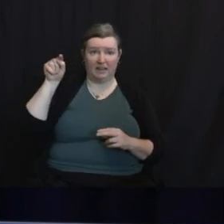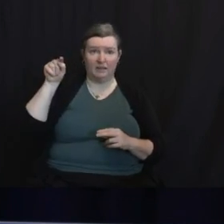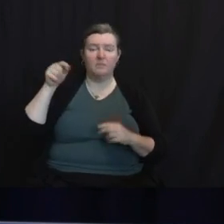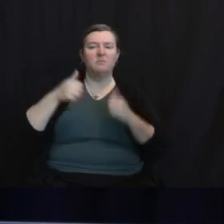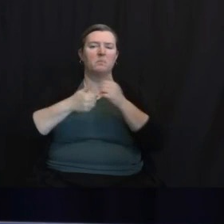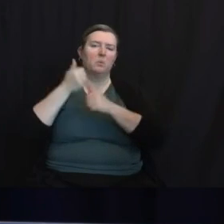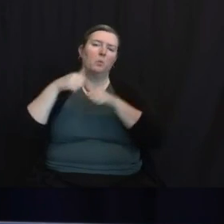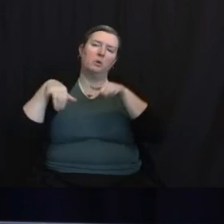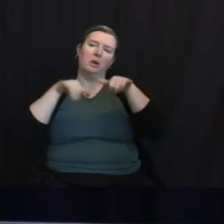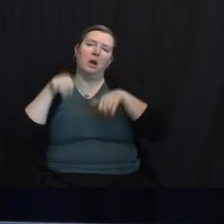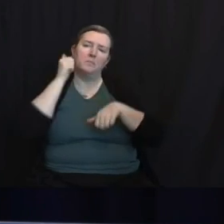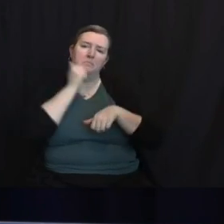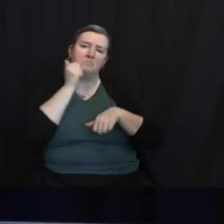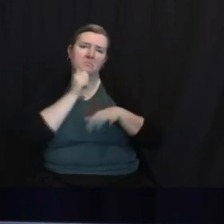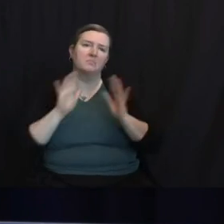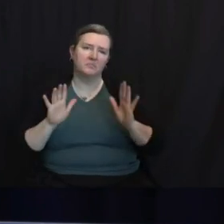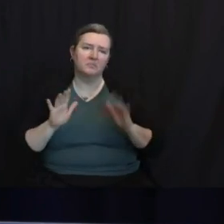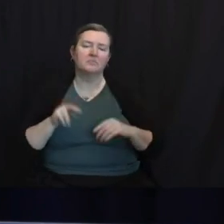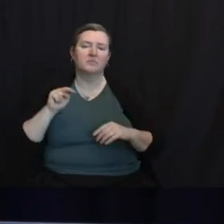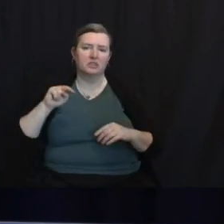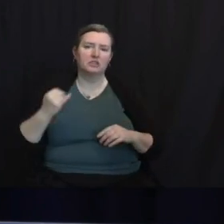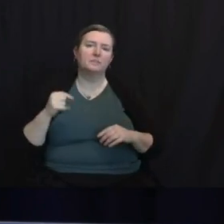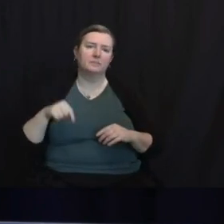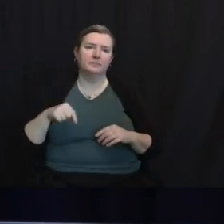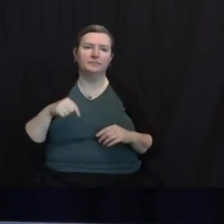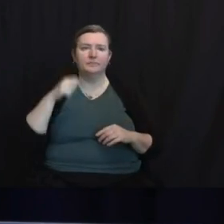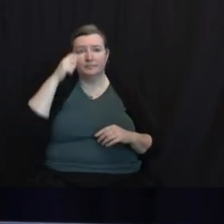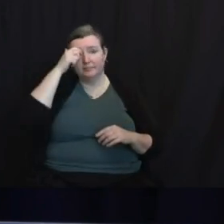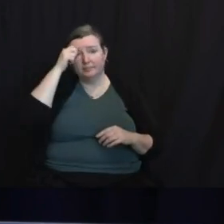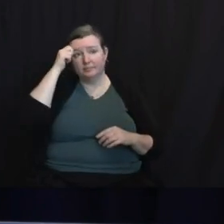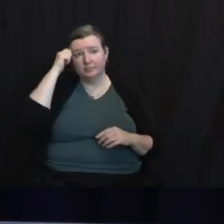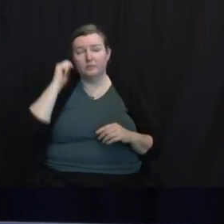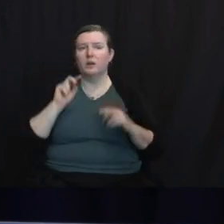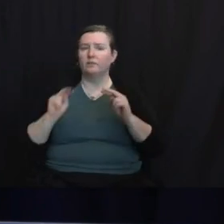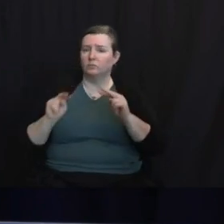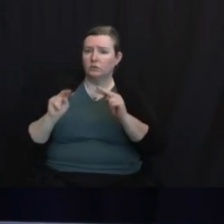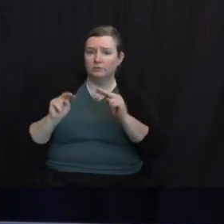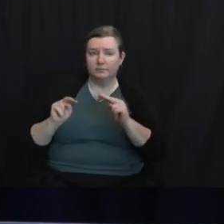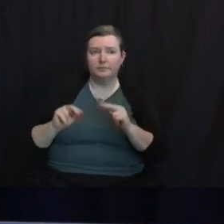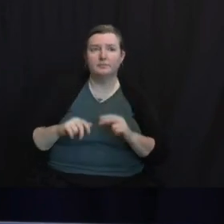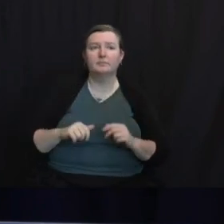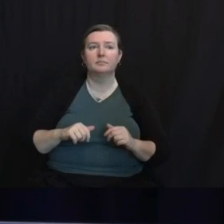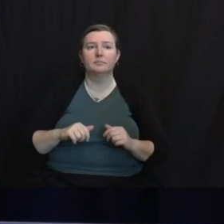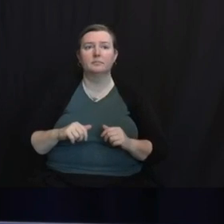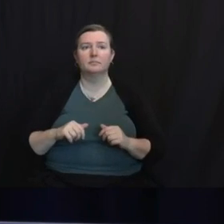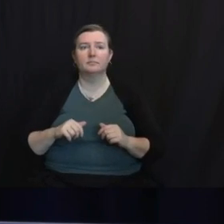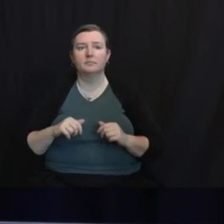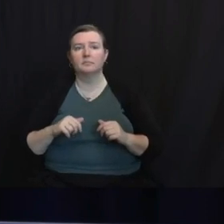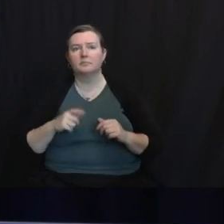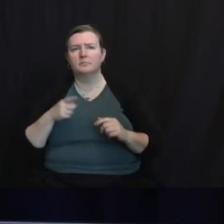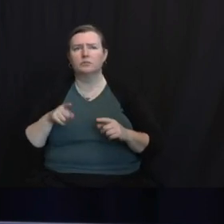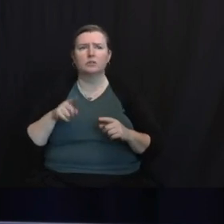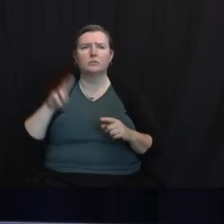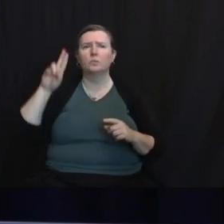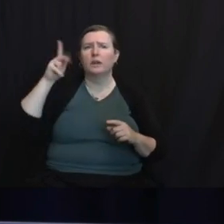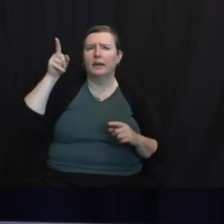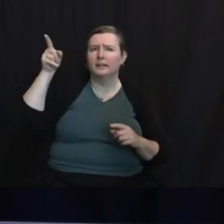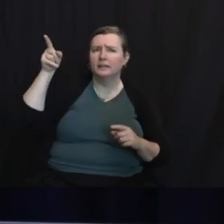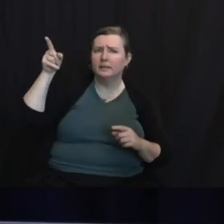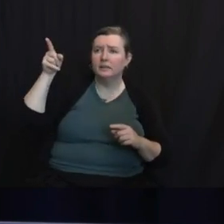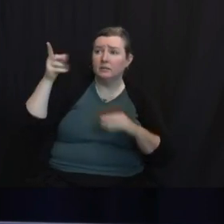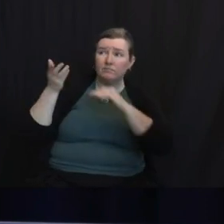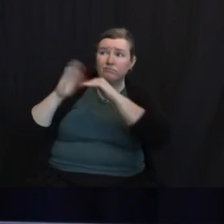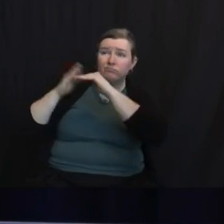that we're seeing in New Jersey, and we are closely monitoring the trajectory of COVID-19 in the UK because it is now the